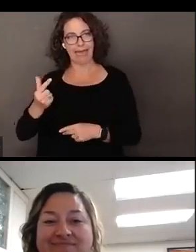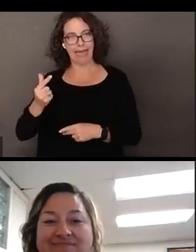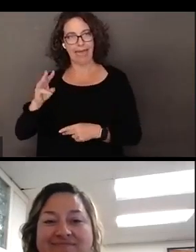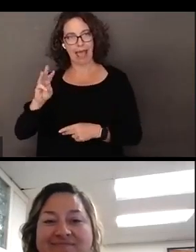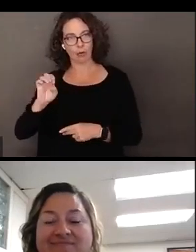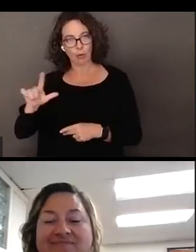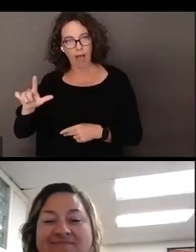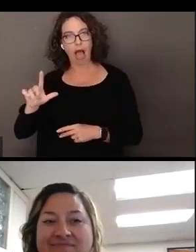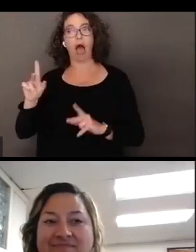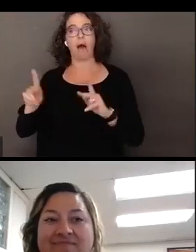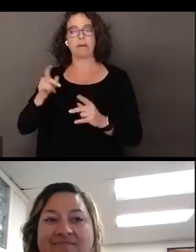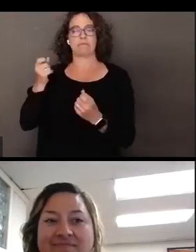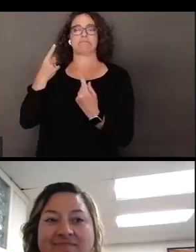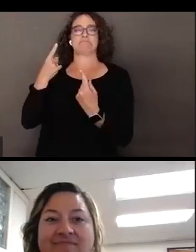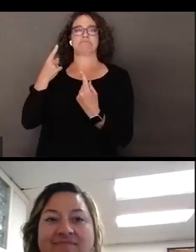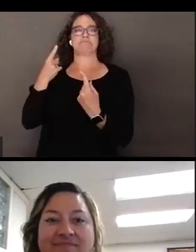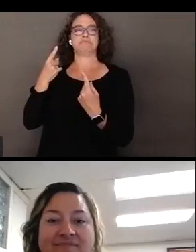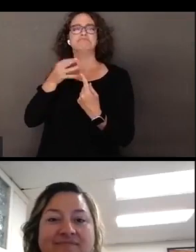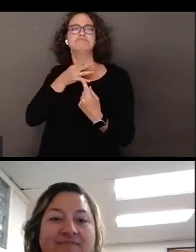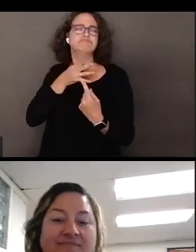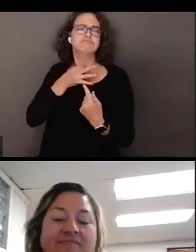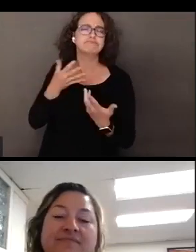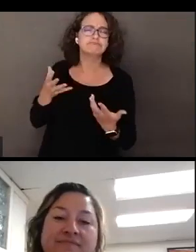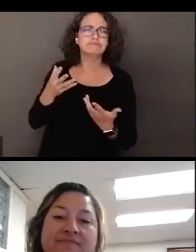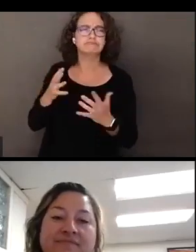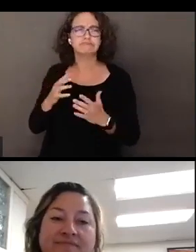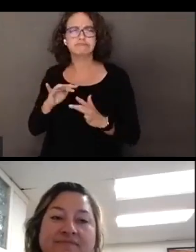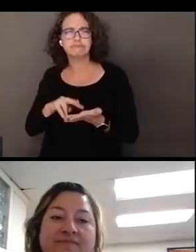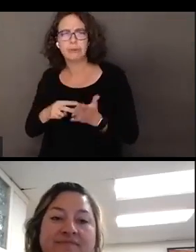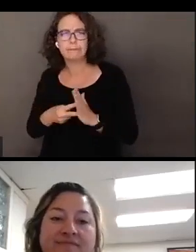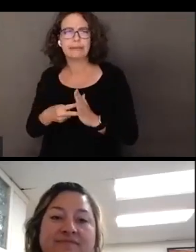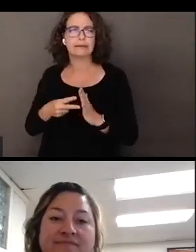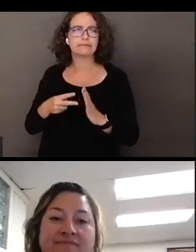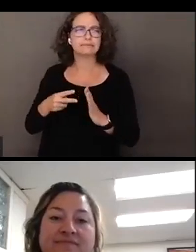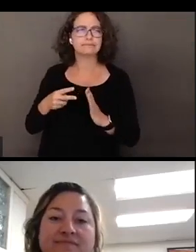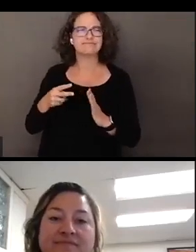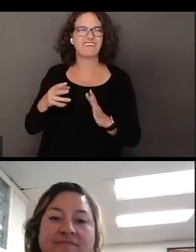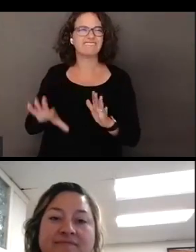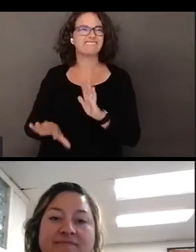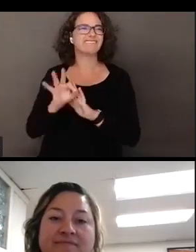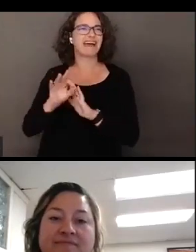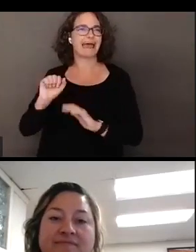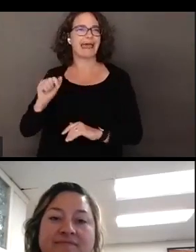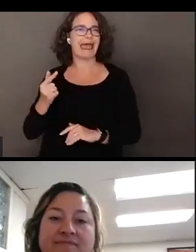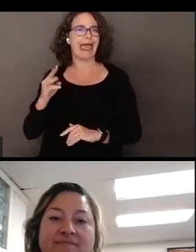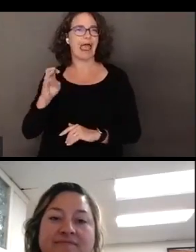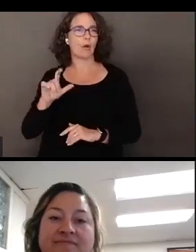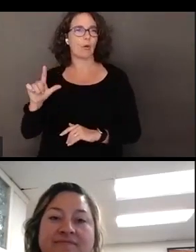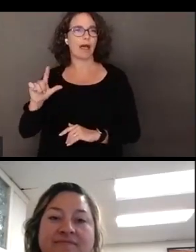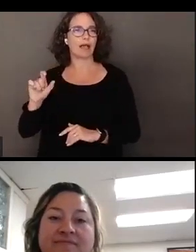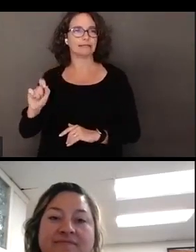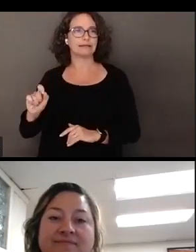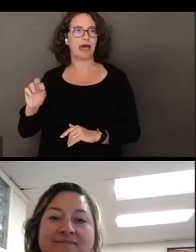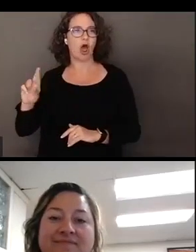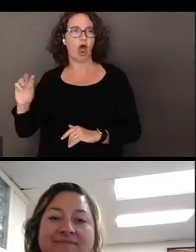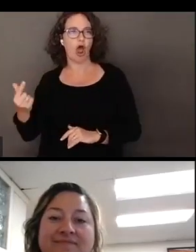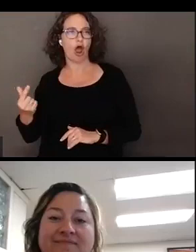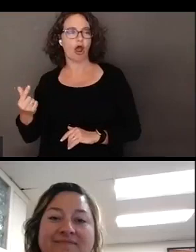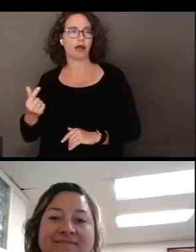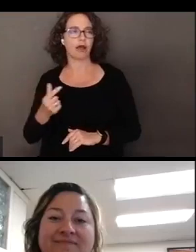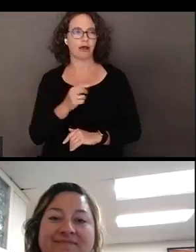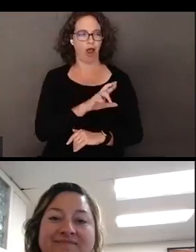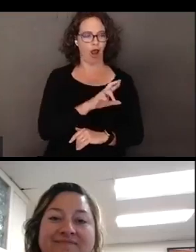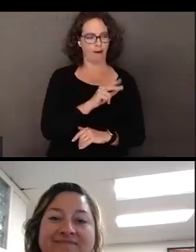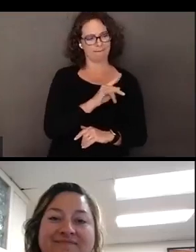immediately relate to and maybe be curious about going and finding agwell.org. RPAN was a little bit harder of a sale. It sounded a little